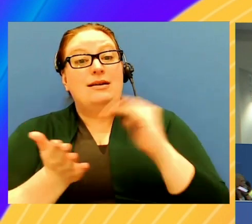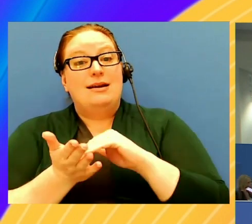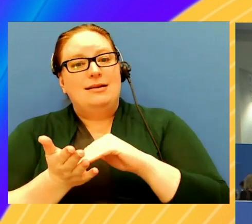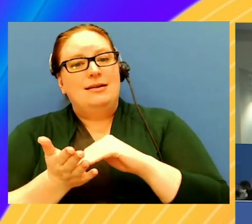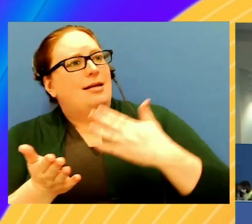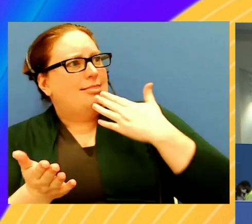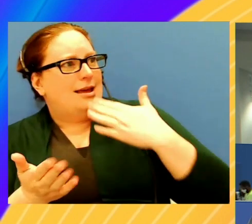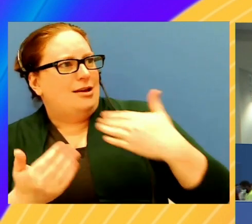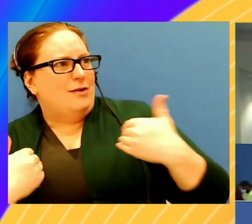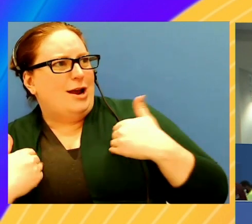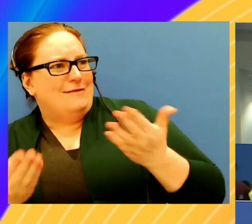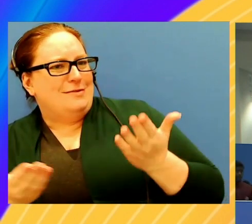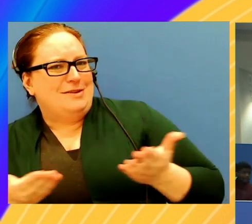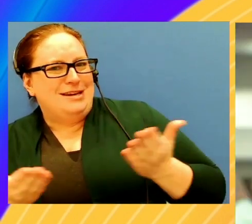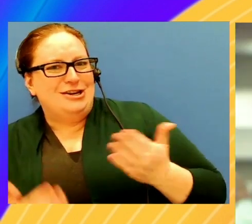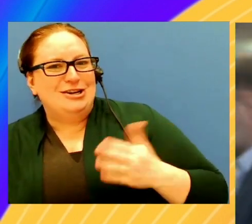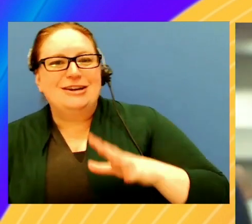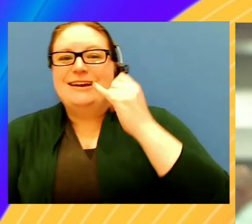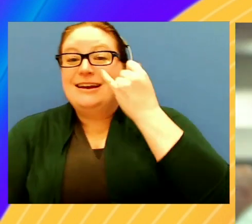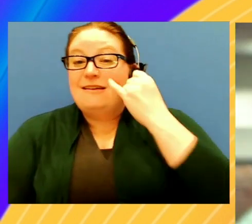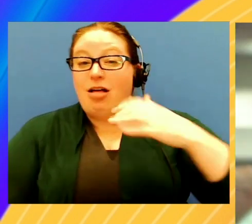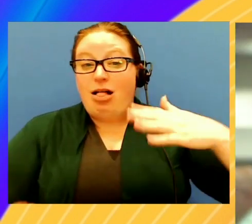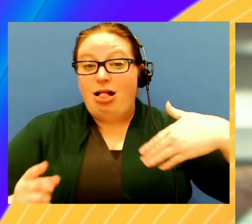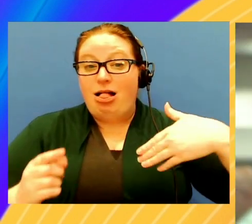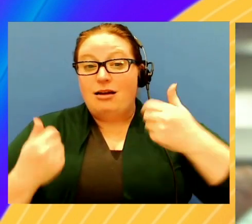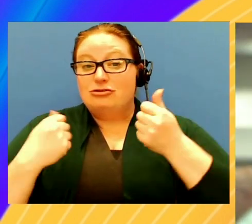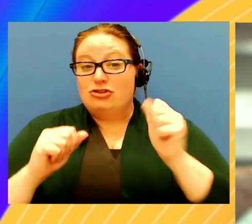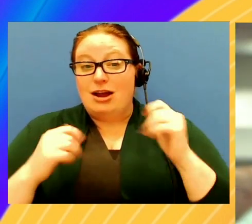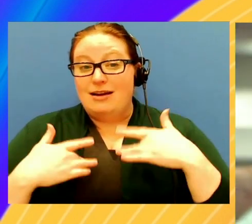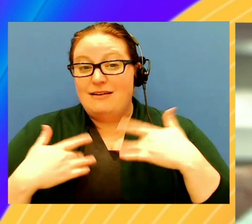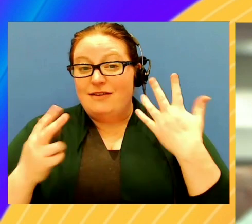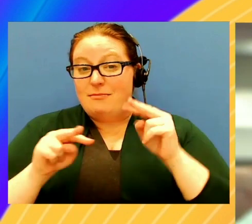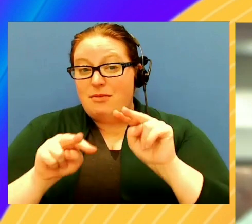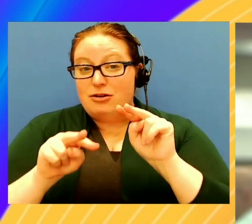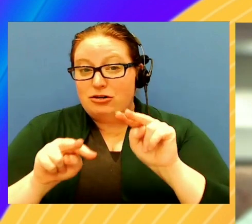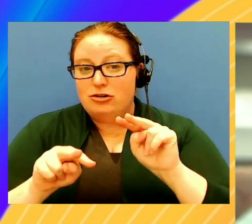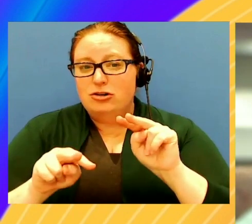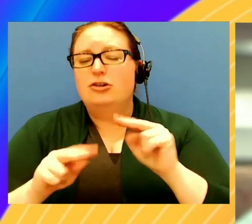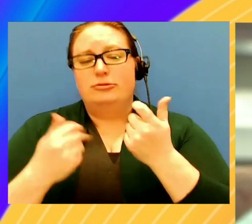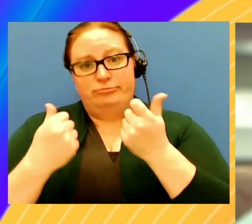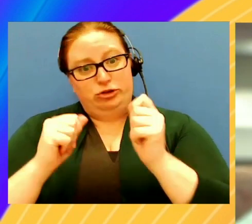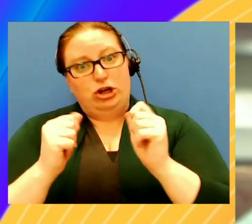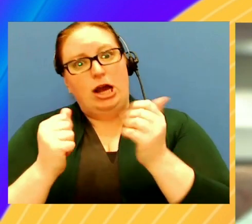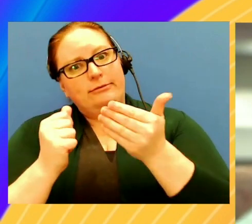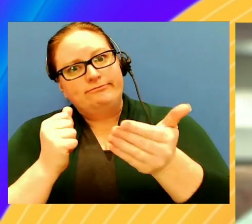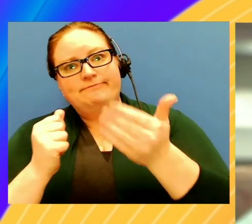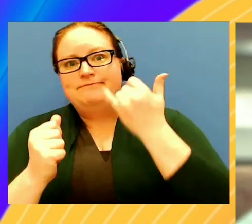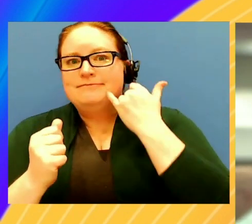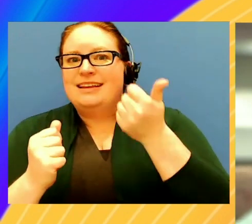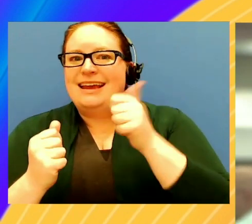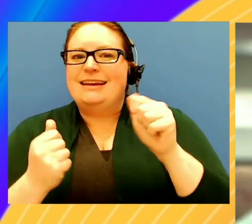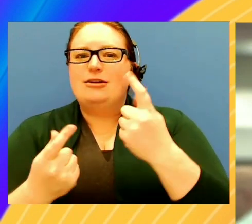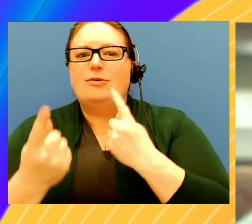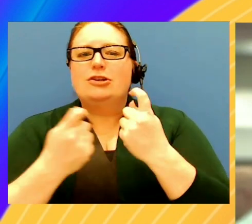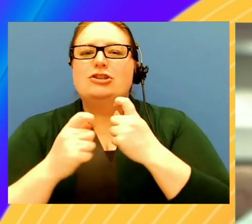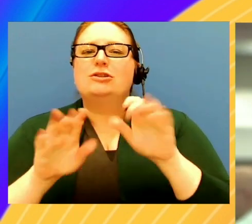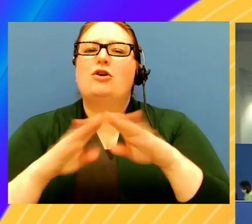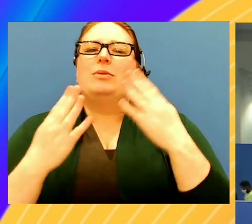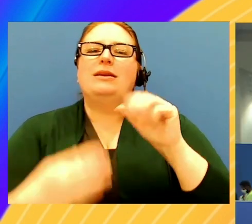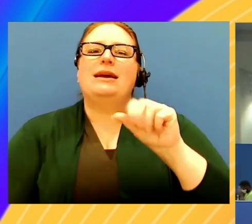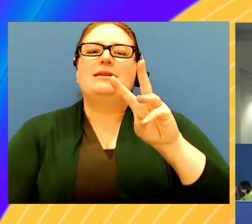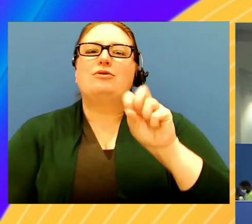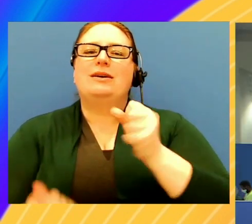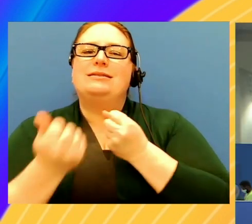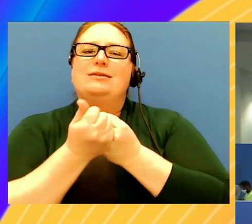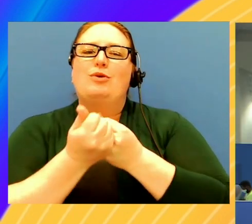having me, Jeff. Yeah. And if you haven't tried Internet Monitor, do try. And should you have any questions, please open an AWS support case. Yeah. Thanks